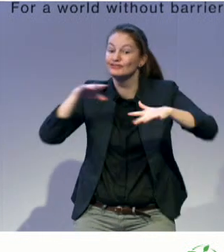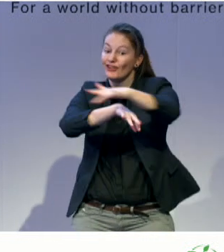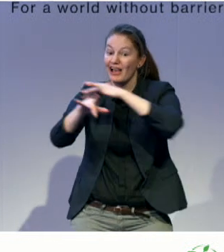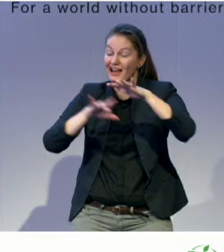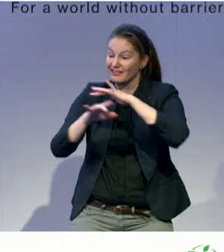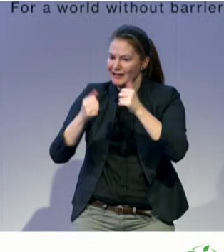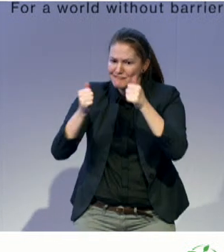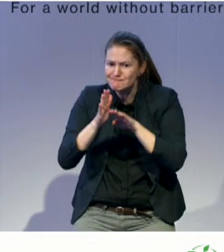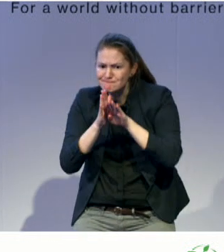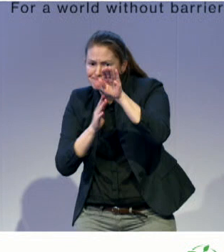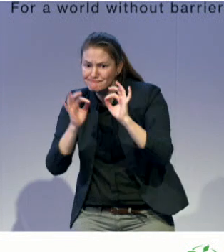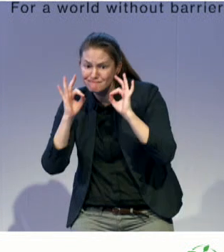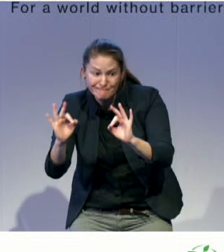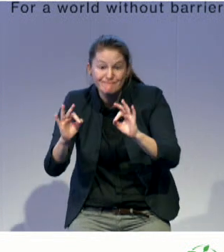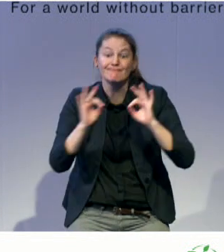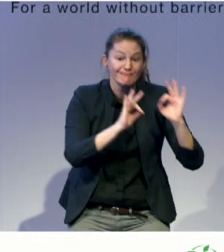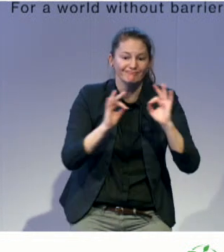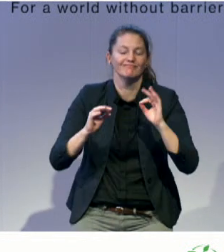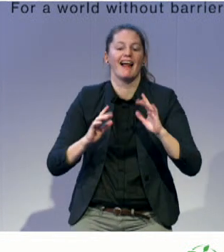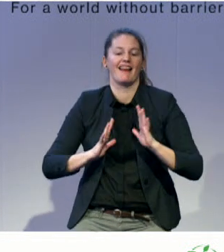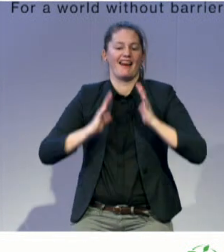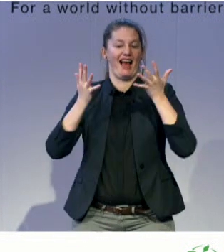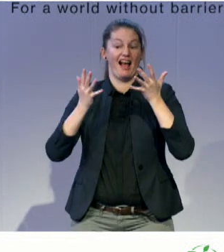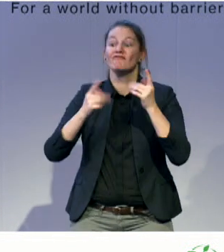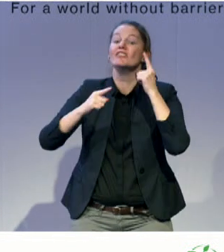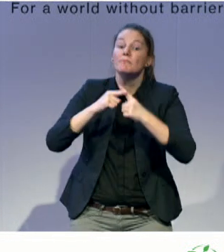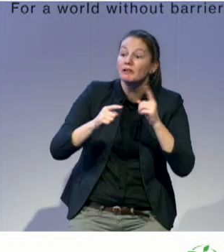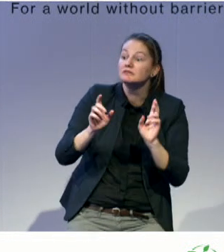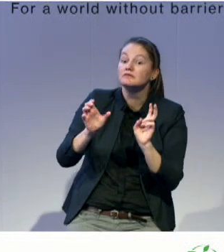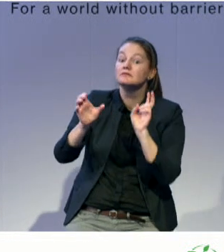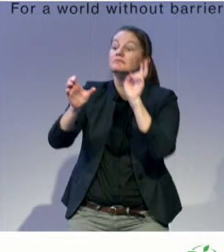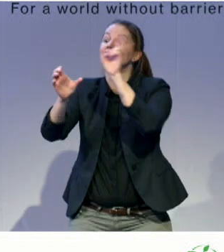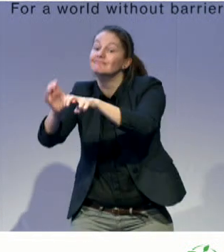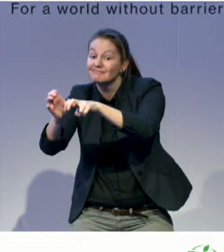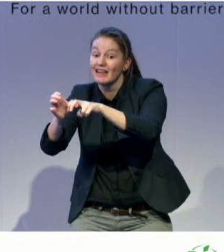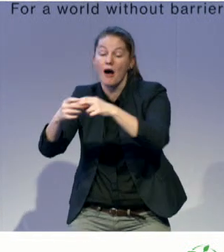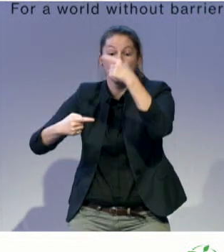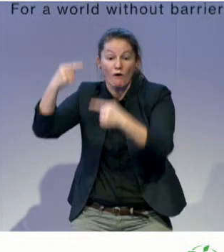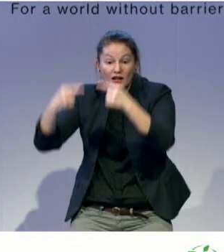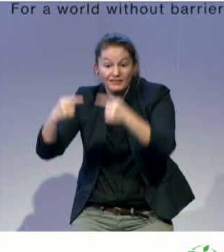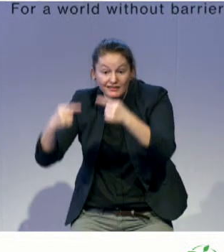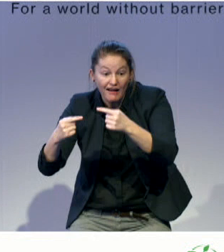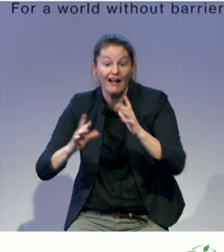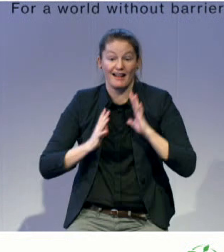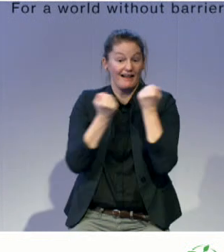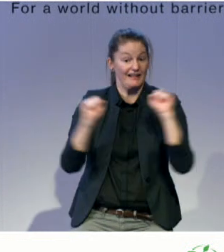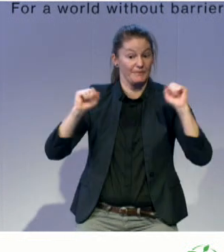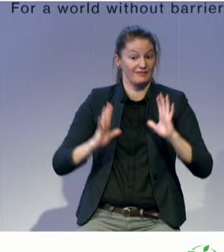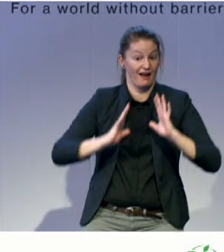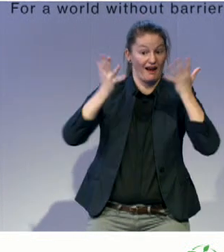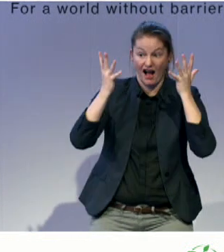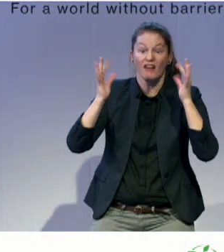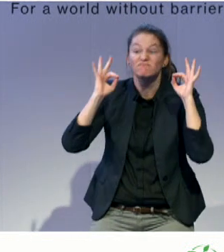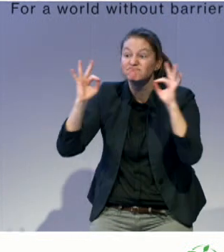political participation are closely intertwined with employment. As Mr. Somoza said, work is crucial to individual